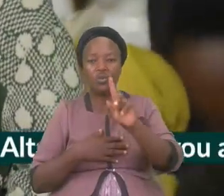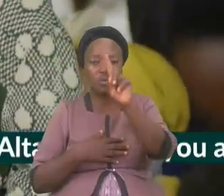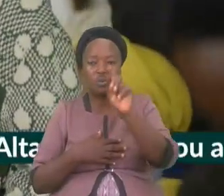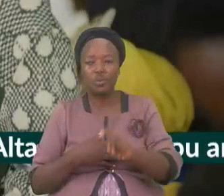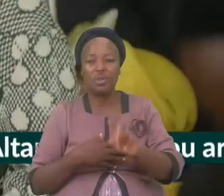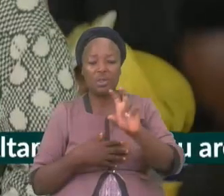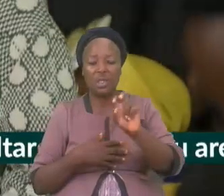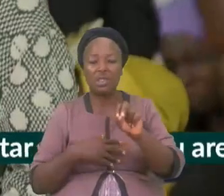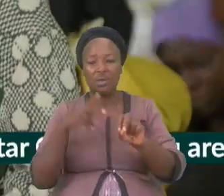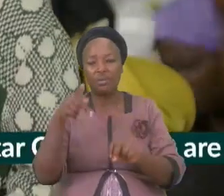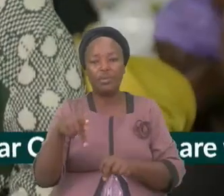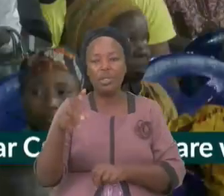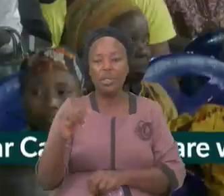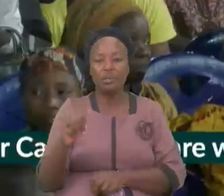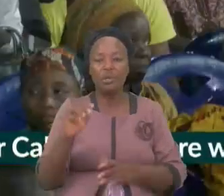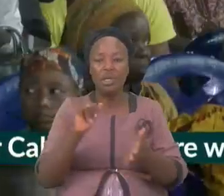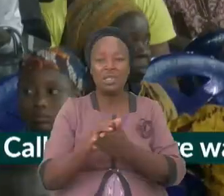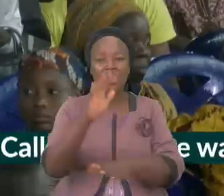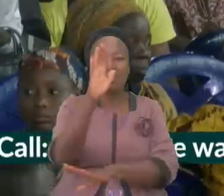with Jesus we hold there.